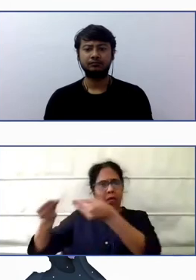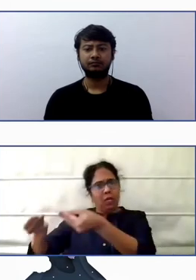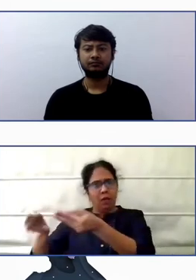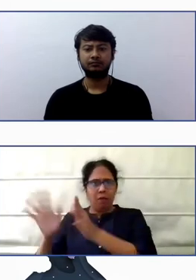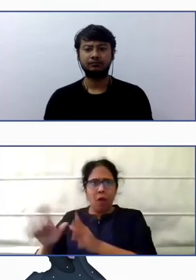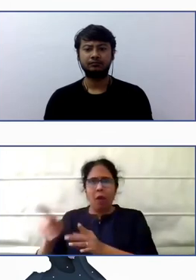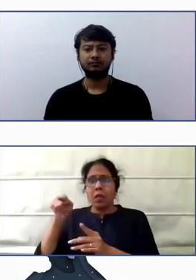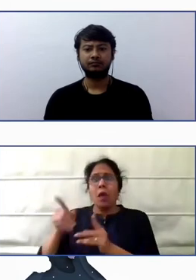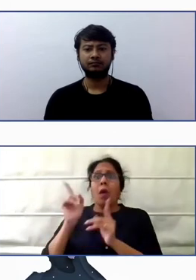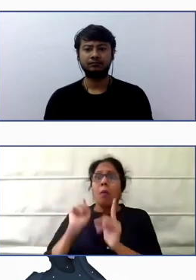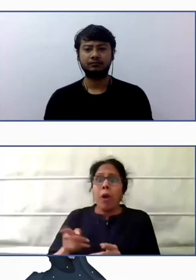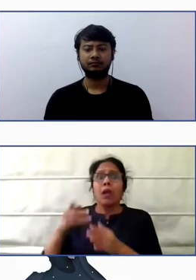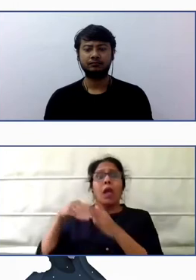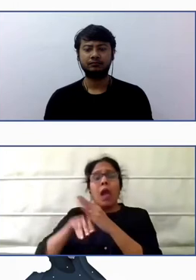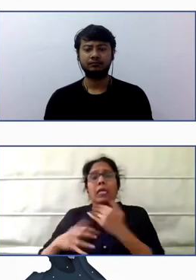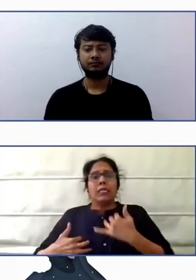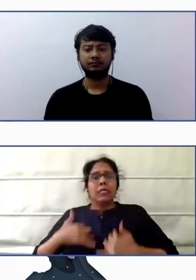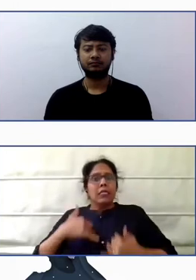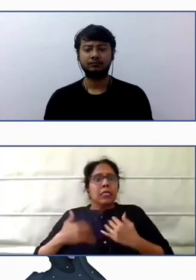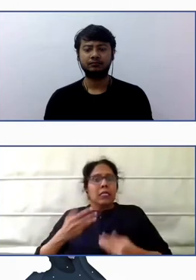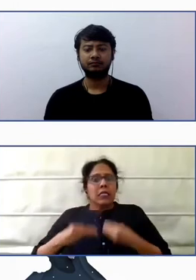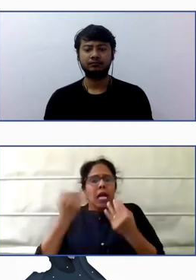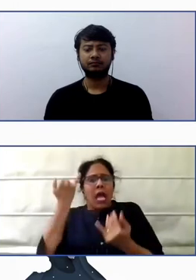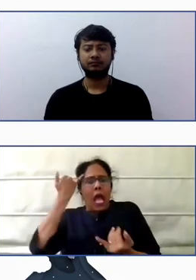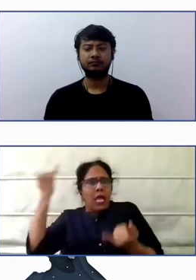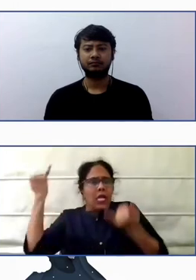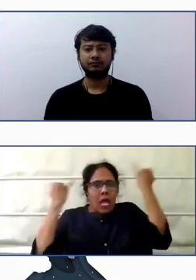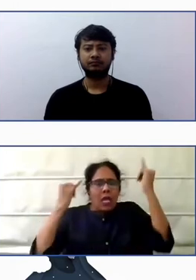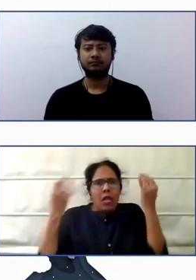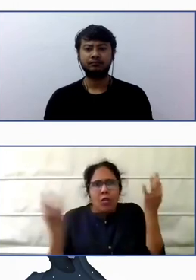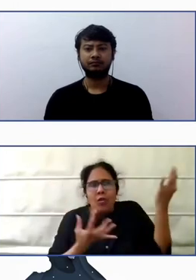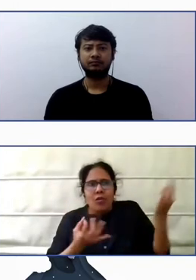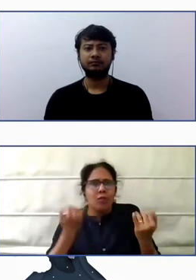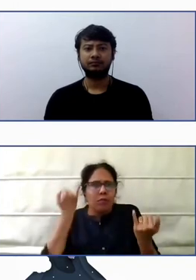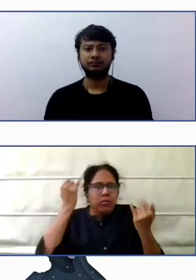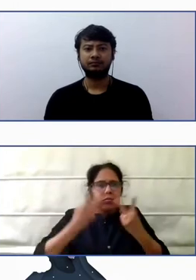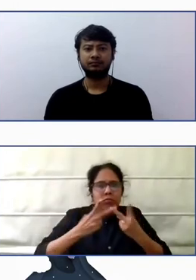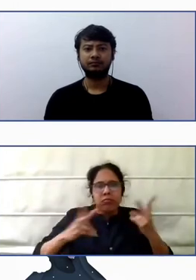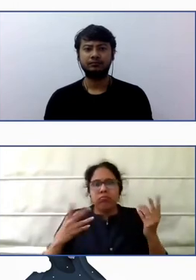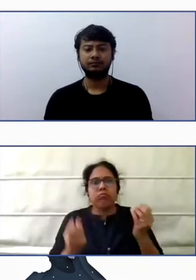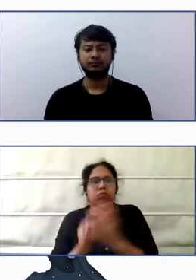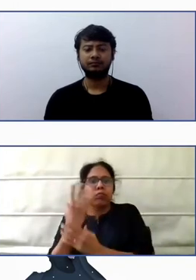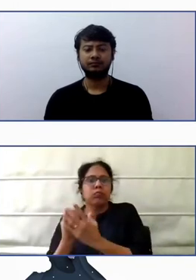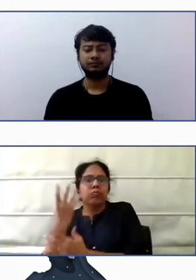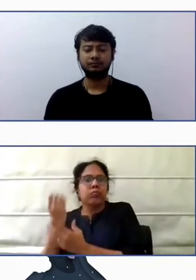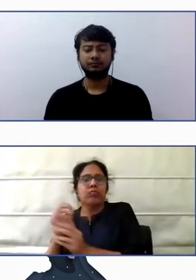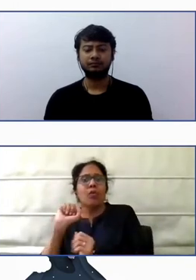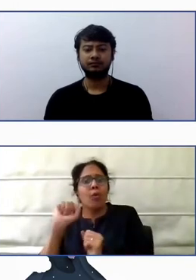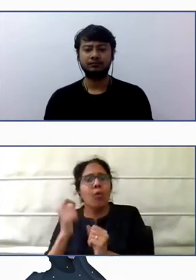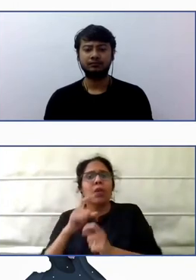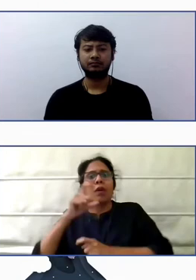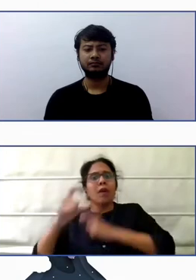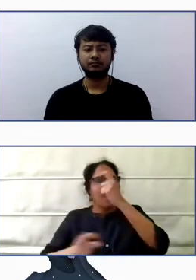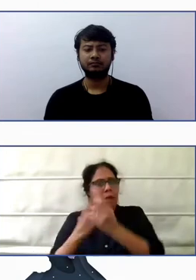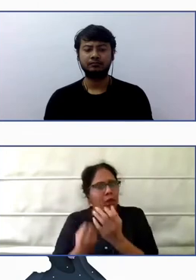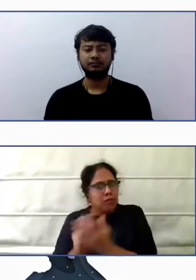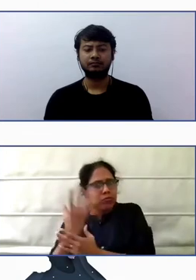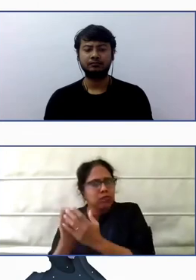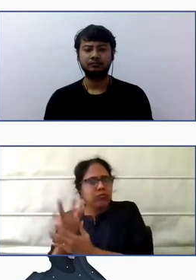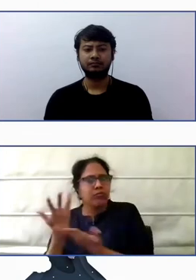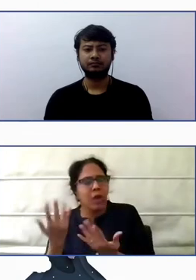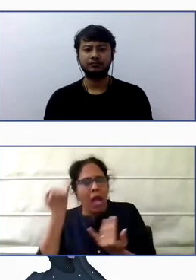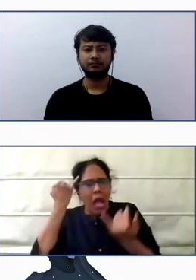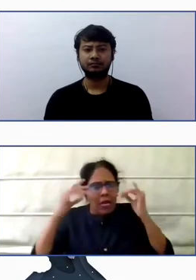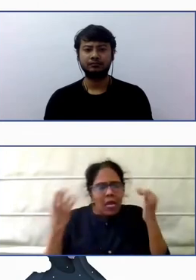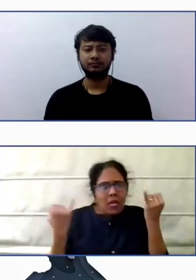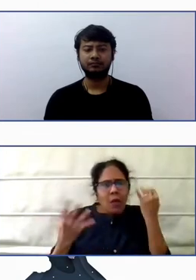now inspire people to be innovators, to be entrepreneurs? Why can't they start their own corporates? Why can't they start innovating?